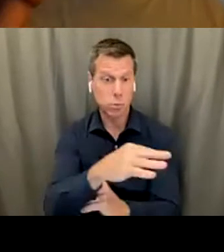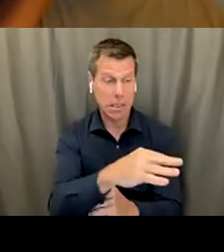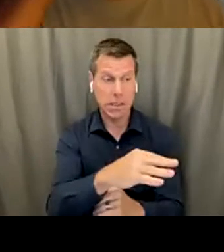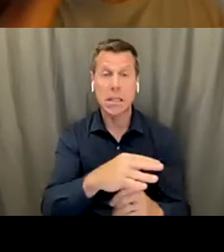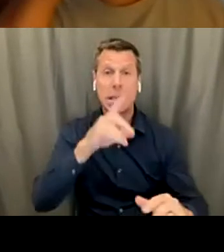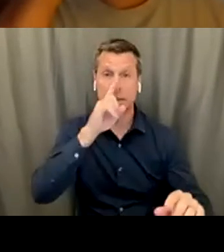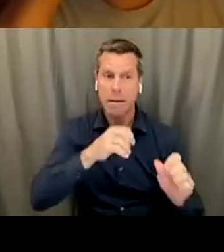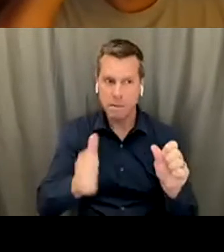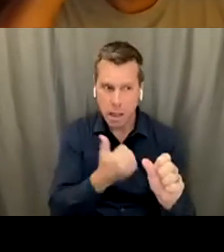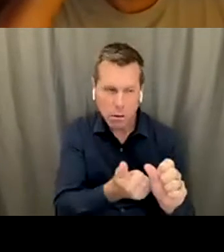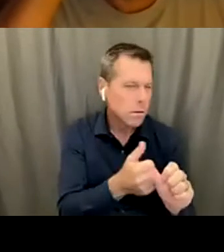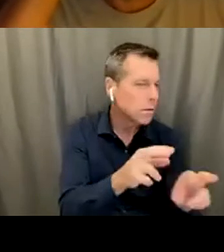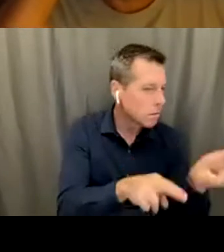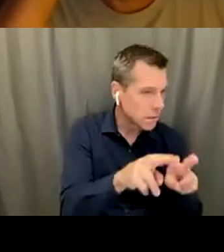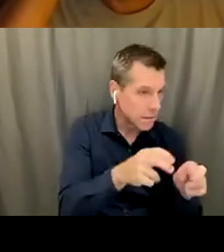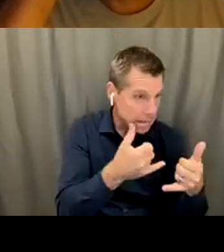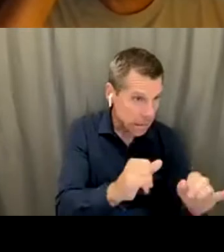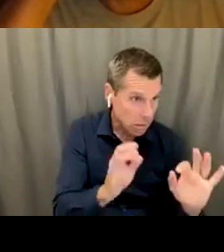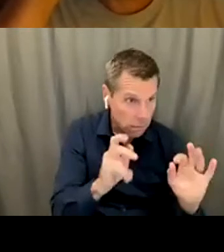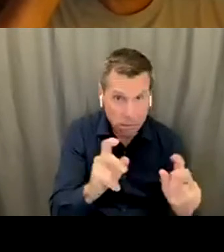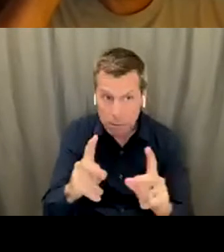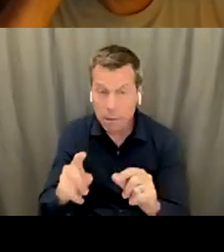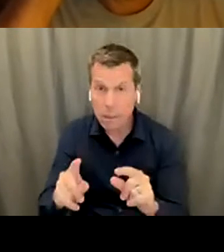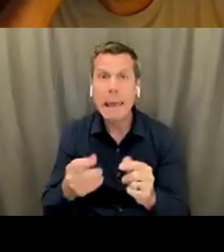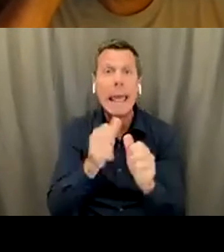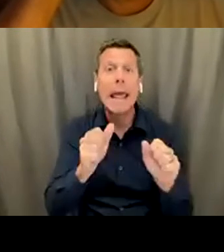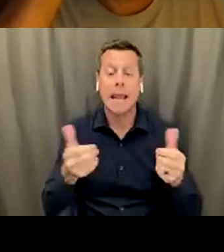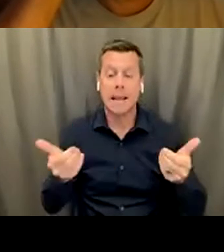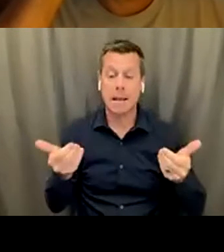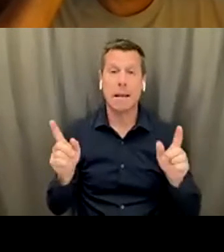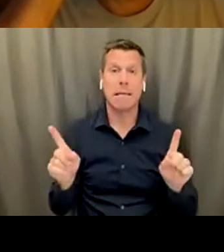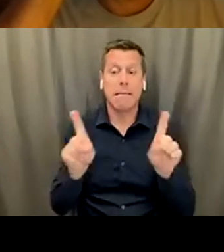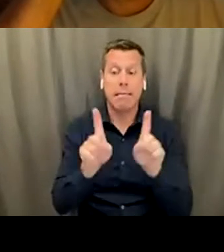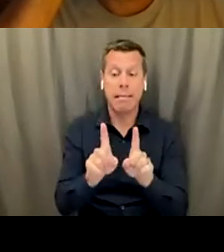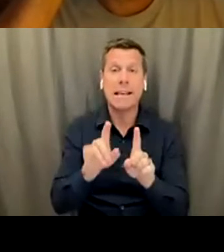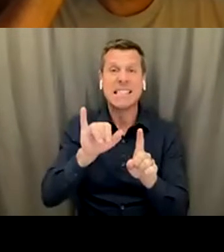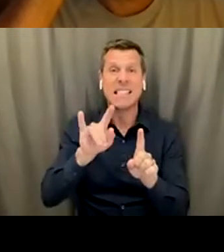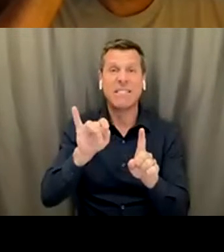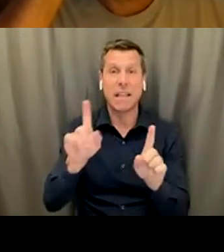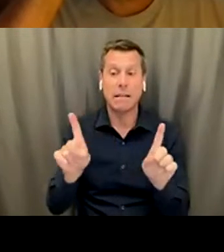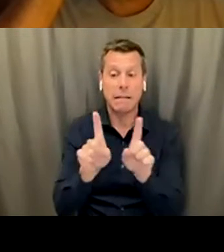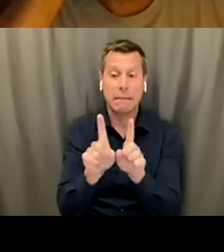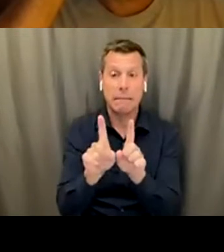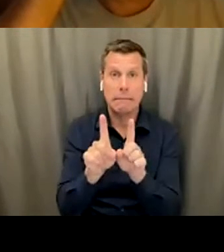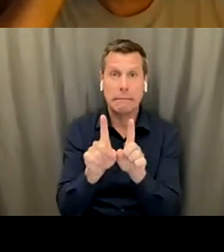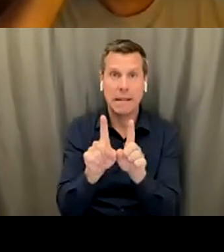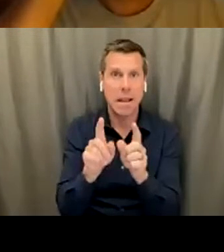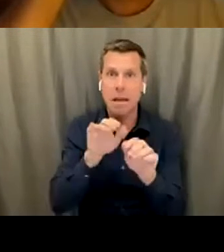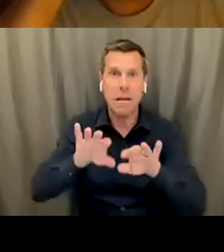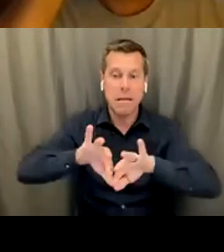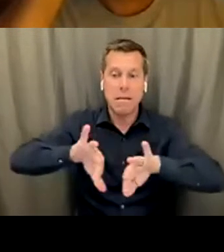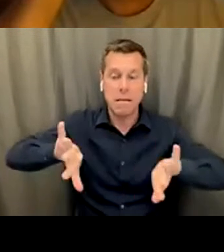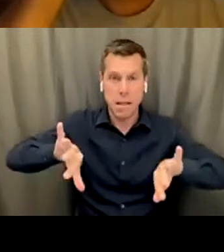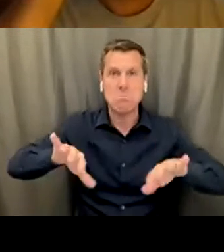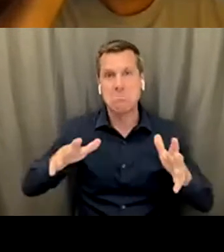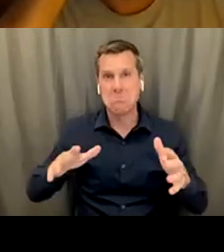that were within 6 feet of that student. That's going to be a real challenge. I mentioned it earlier on in my presentation that we're